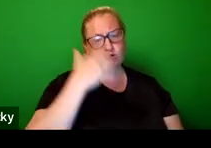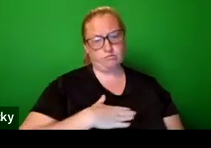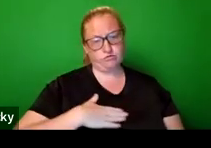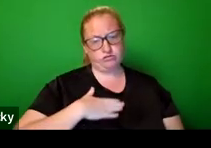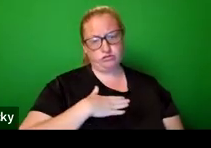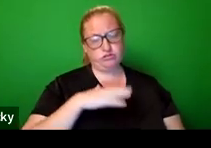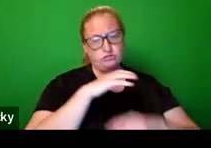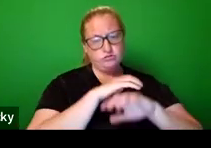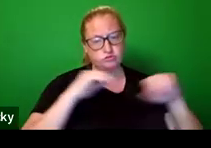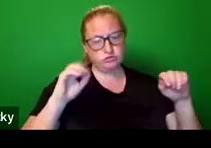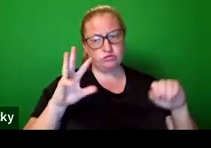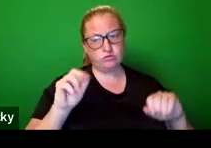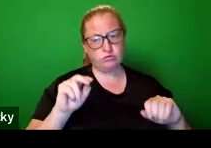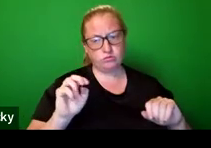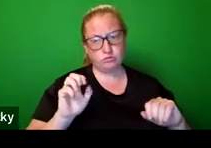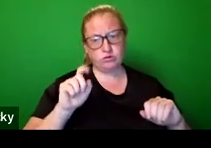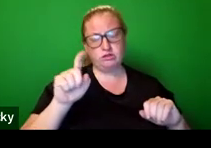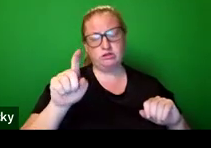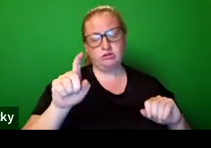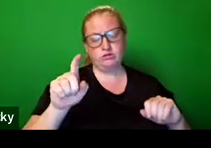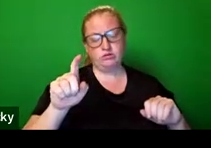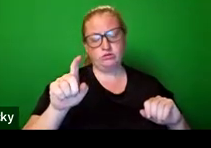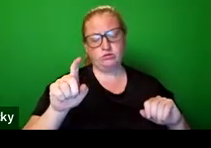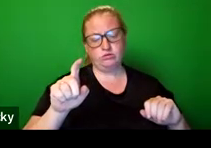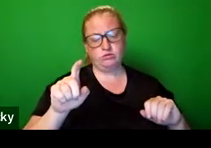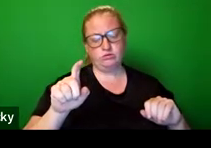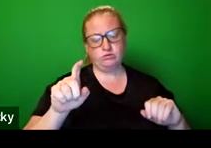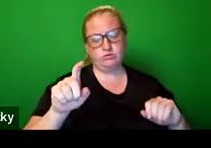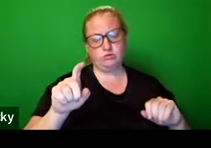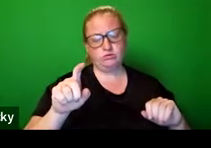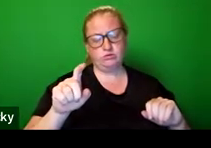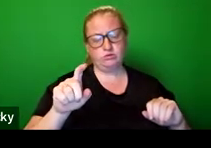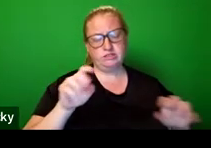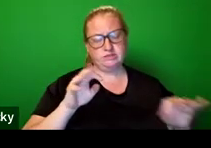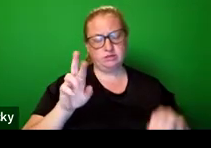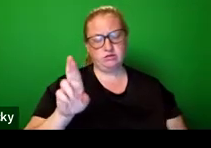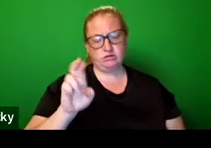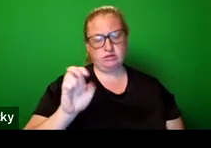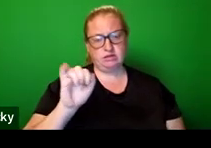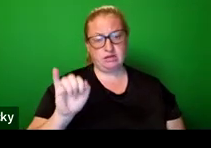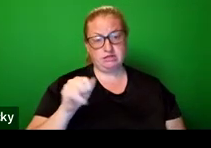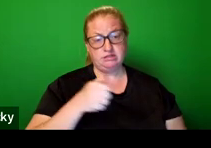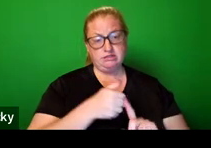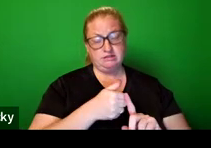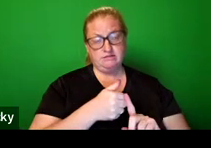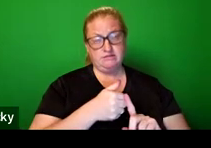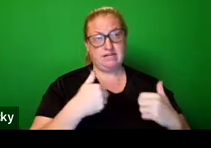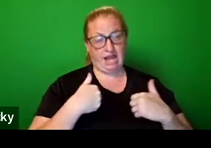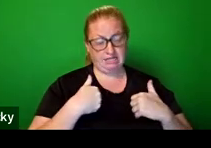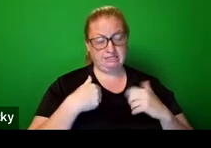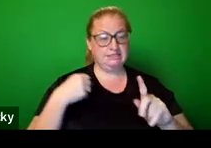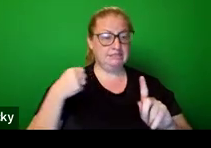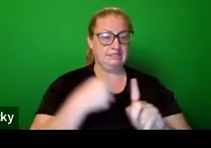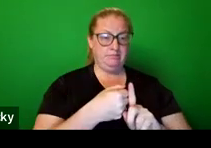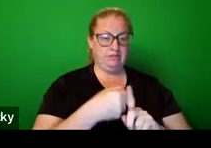appreciate Superintendent Wayne, you framing around the, you know, RAI on its own does have impact to the